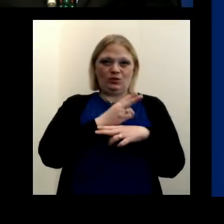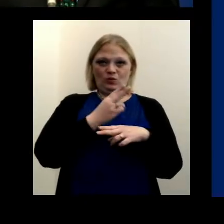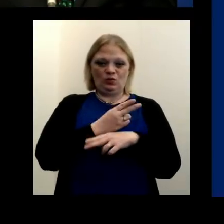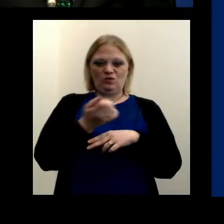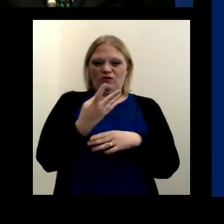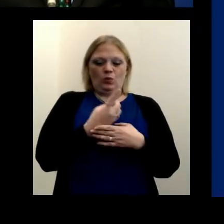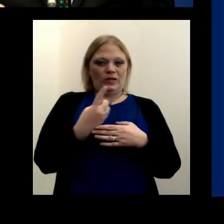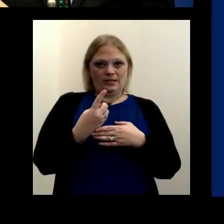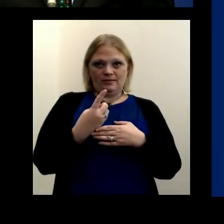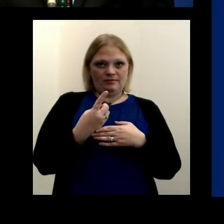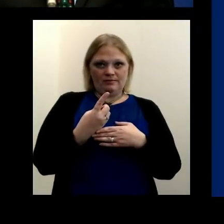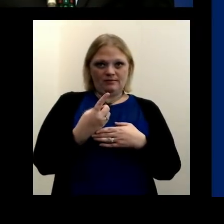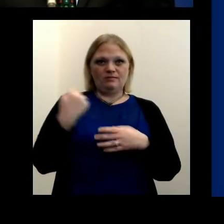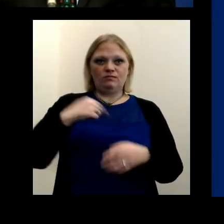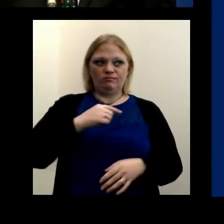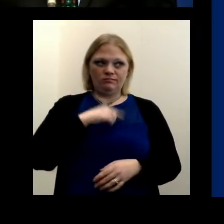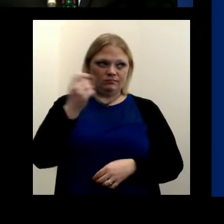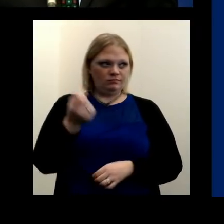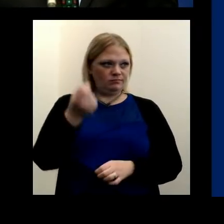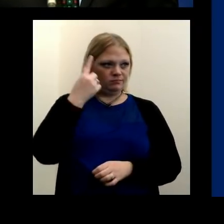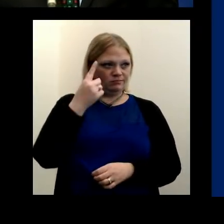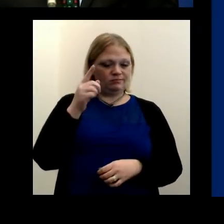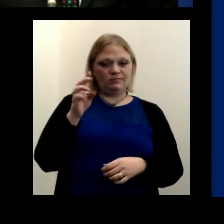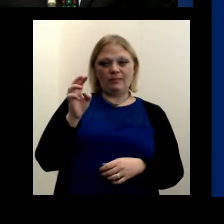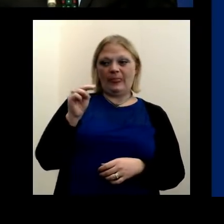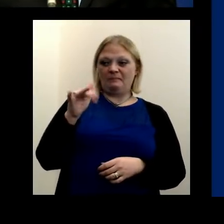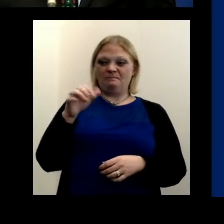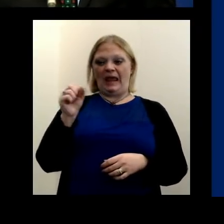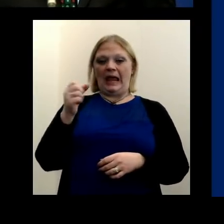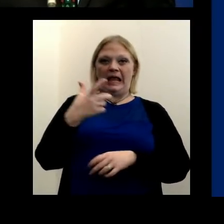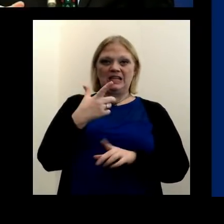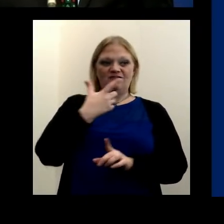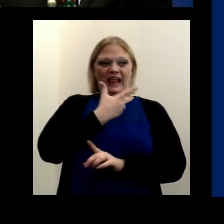weeks, because we do understand that the mass vaccinations of the